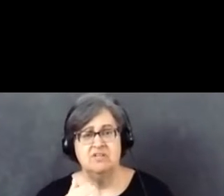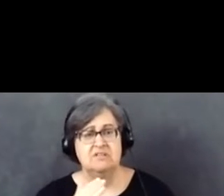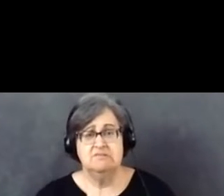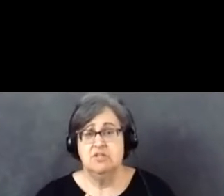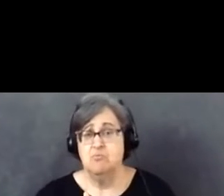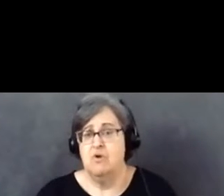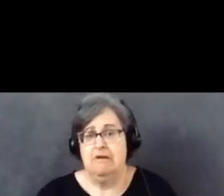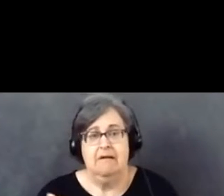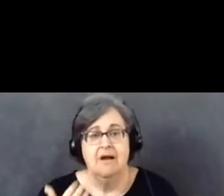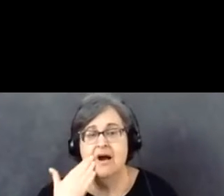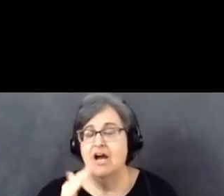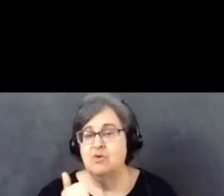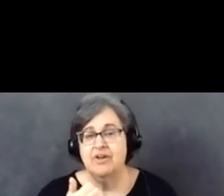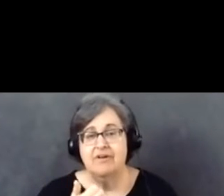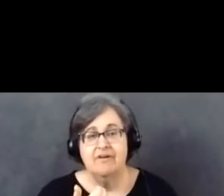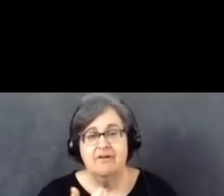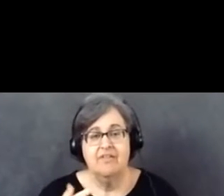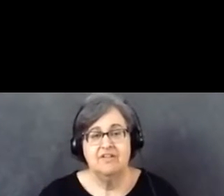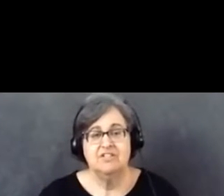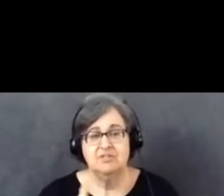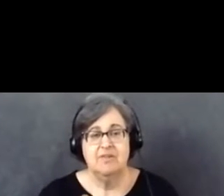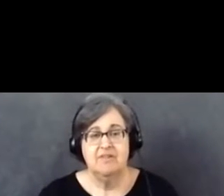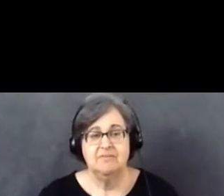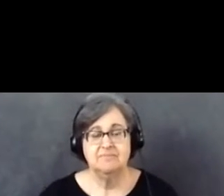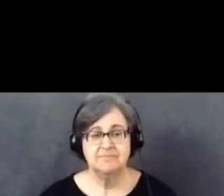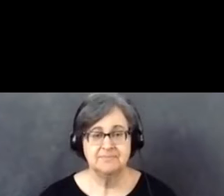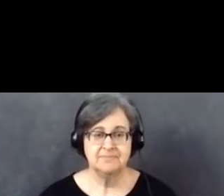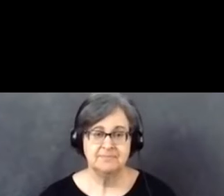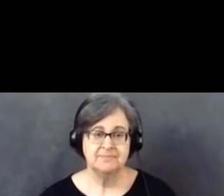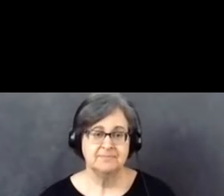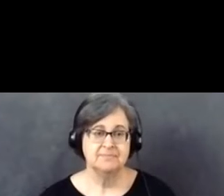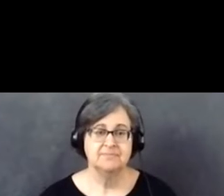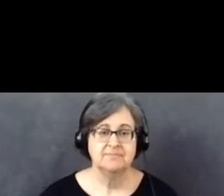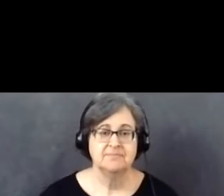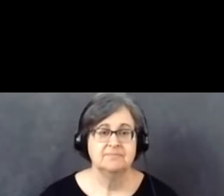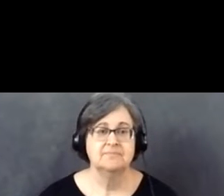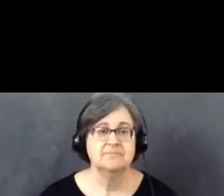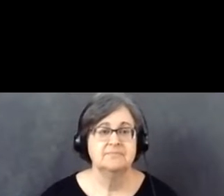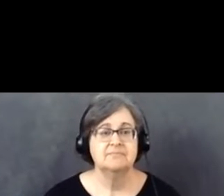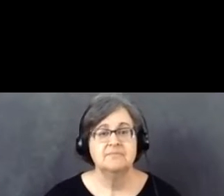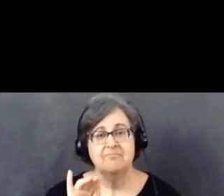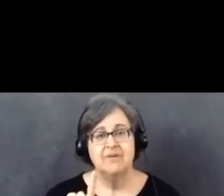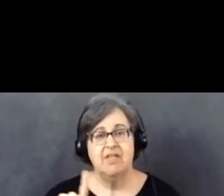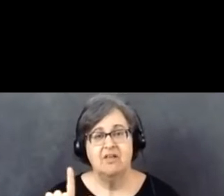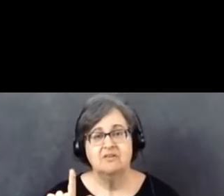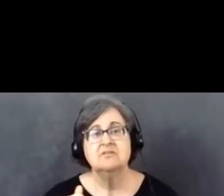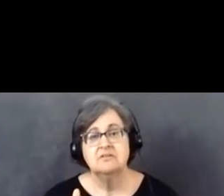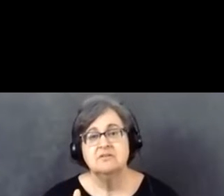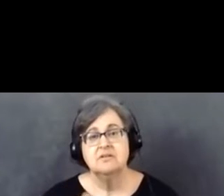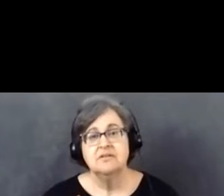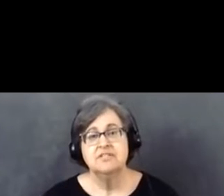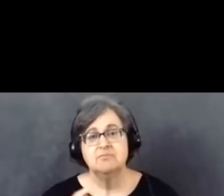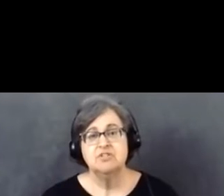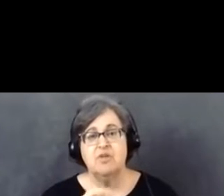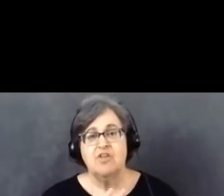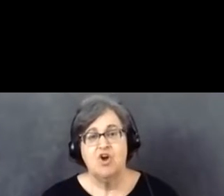don't know. Has anything been talked about on that area, I guess? I think there's been a lot. I mean, especially with the